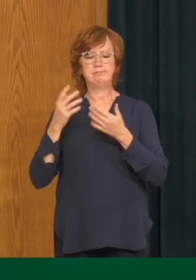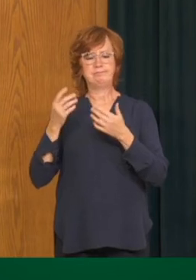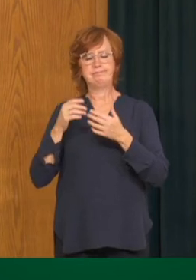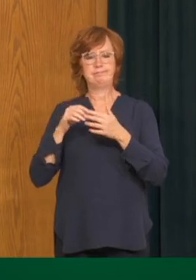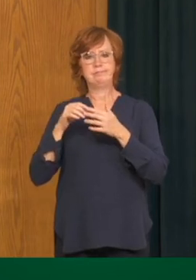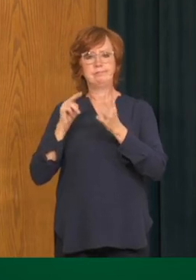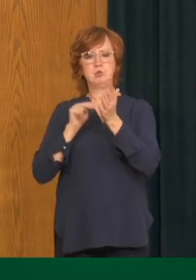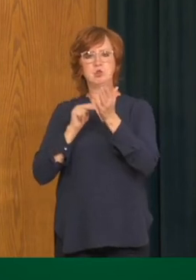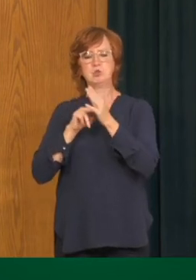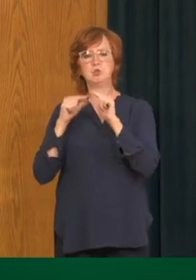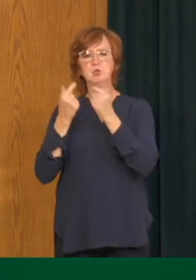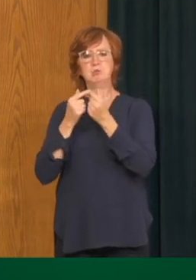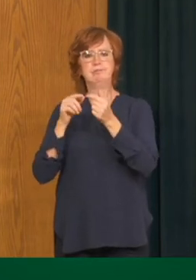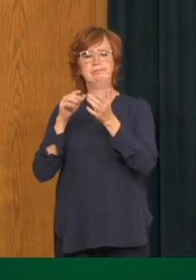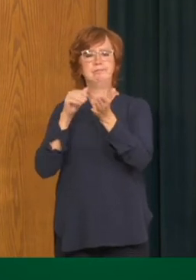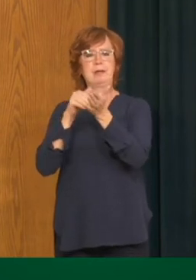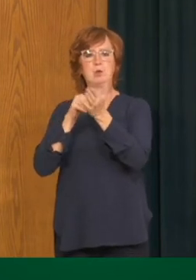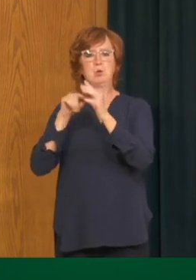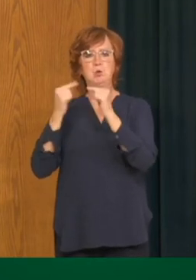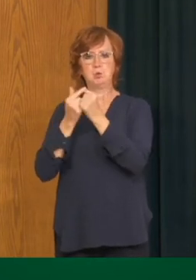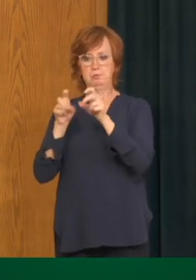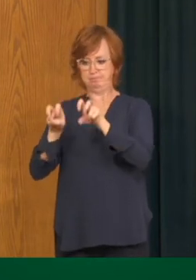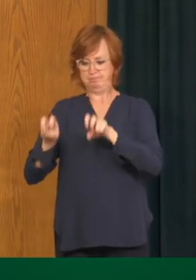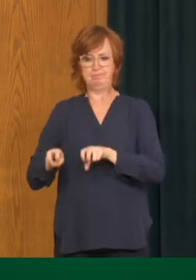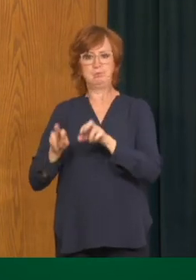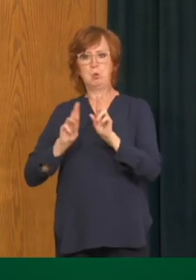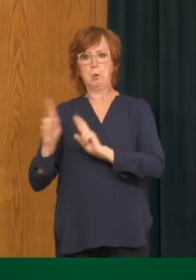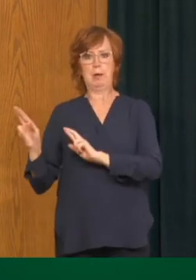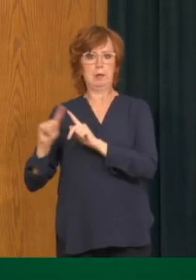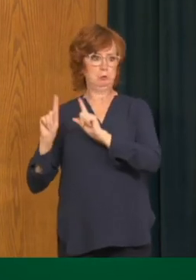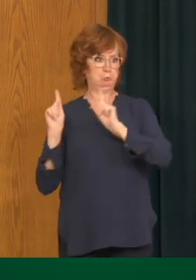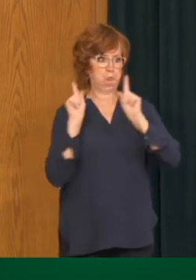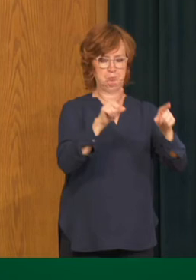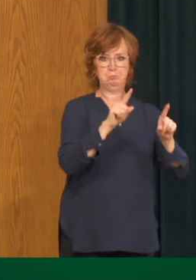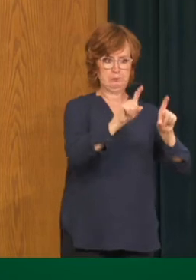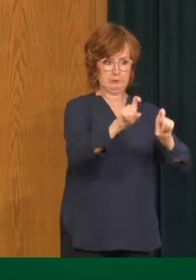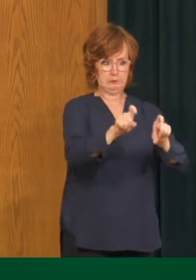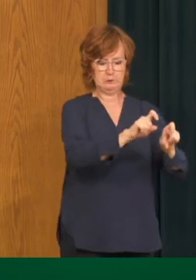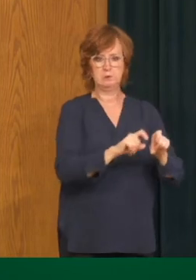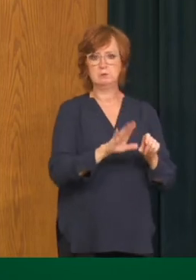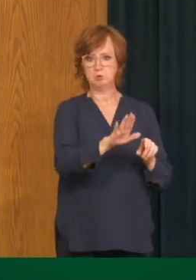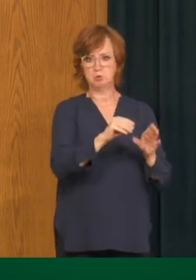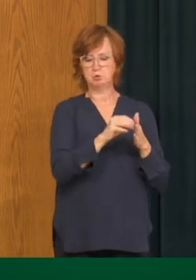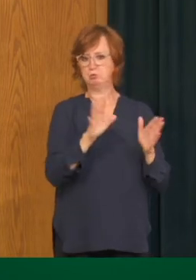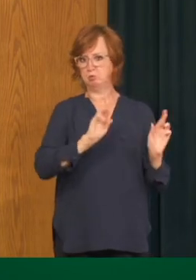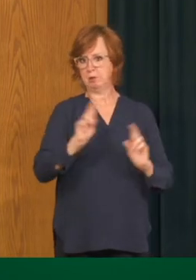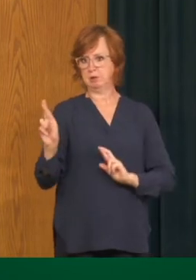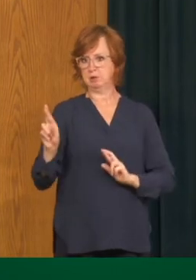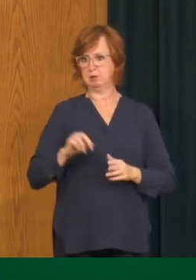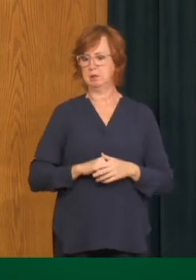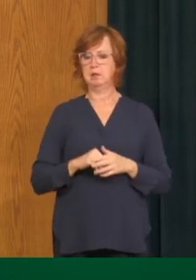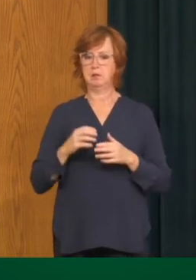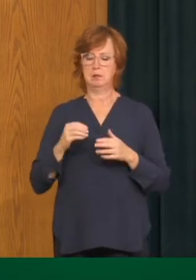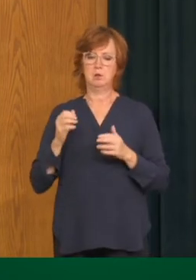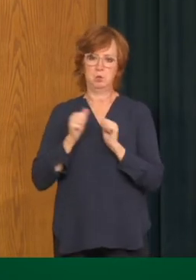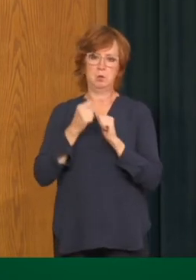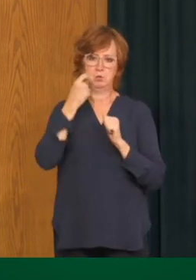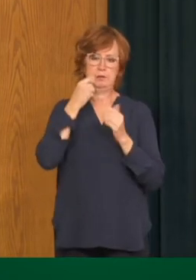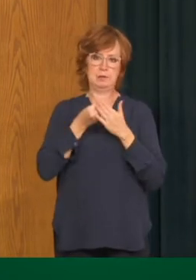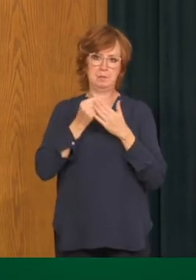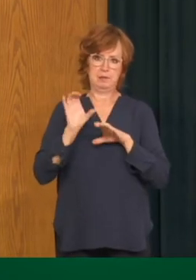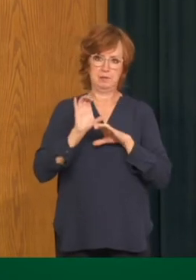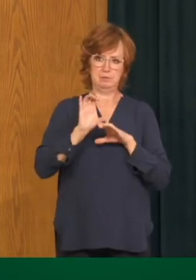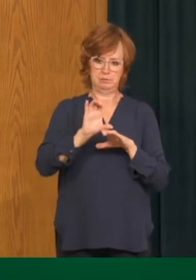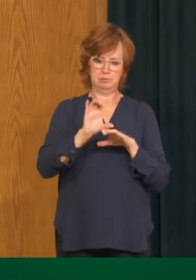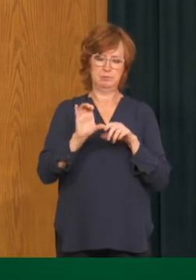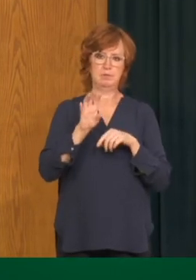safe return of our students to class by backing it up with adding $40 million of new resources to the education sector. We'll take our next question